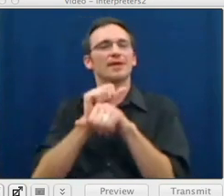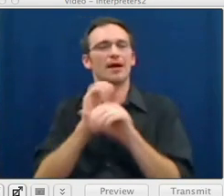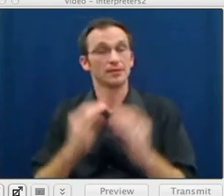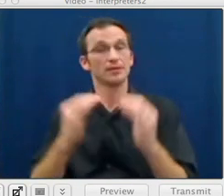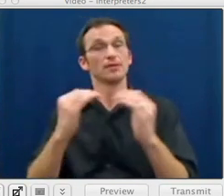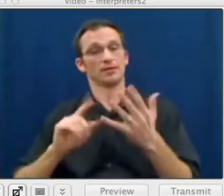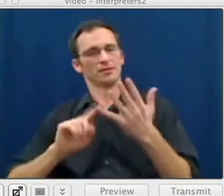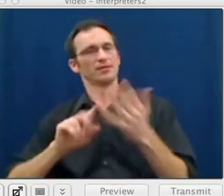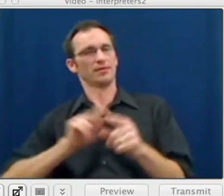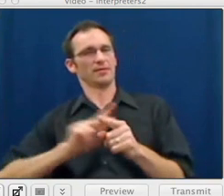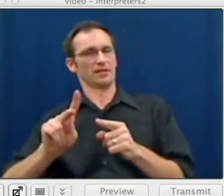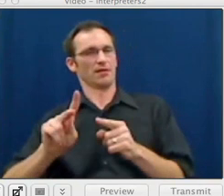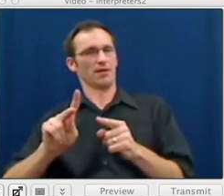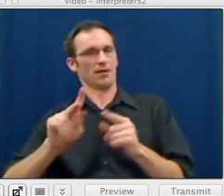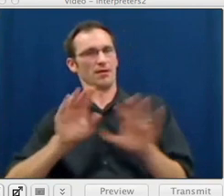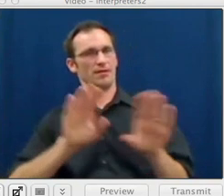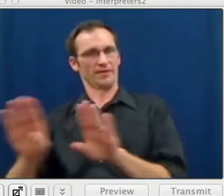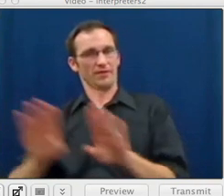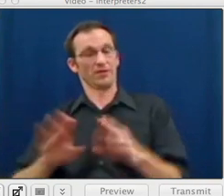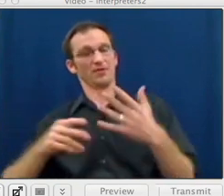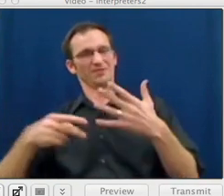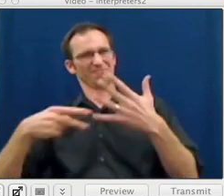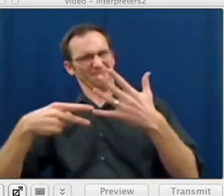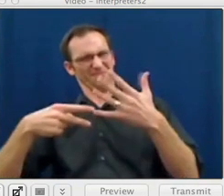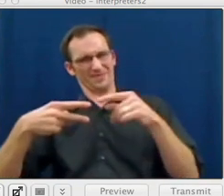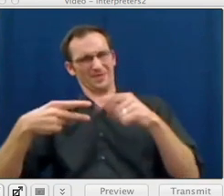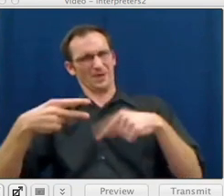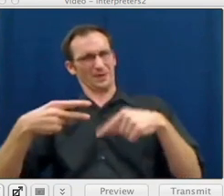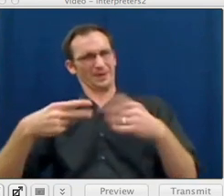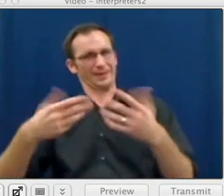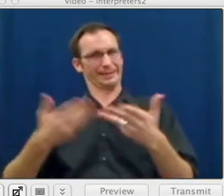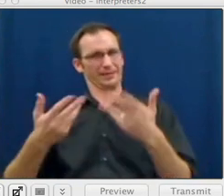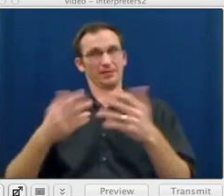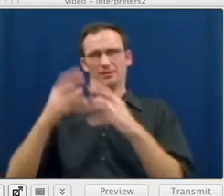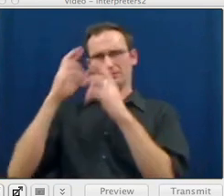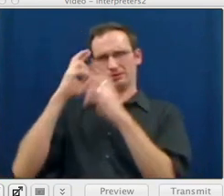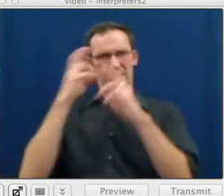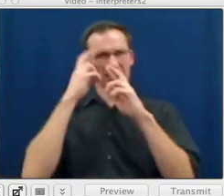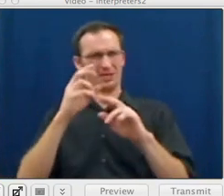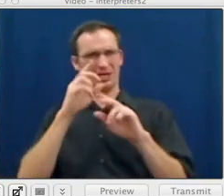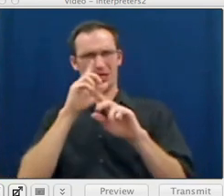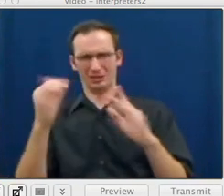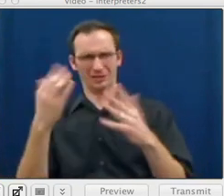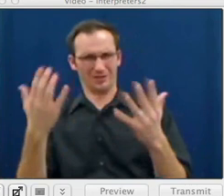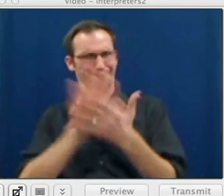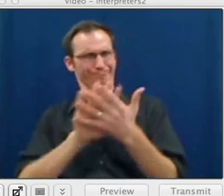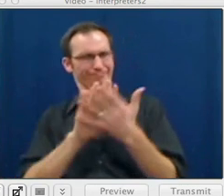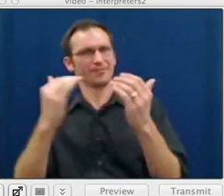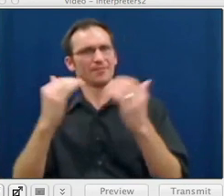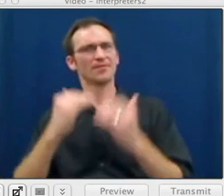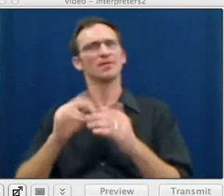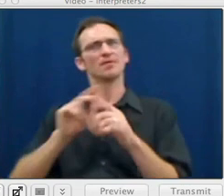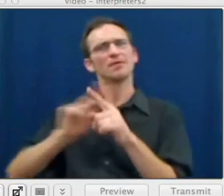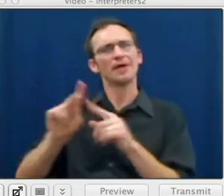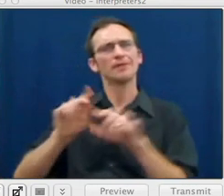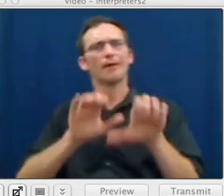is again, I think those two categories, what respect looks like and what professionalism looks like is obviously being left up